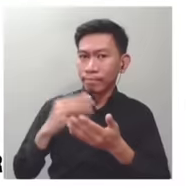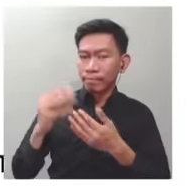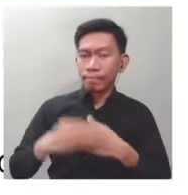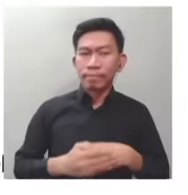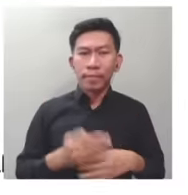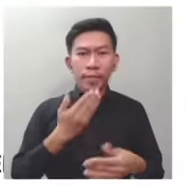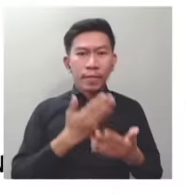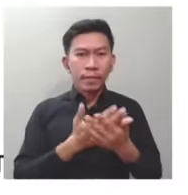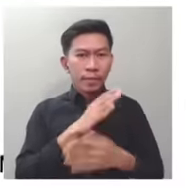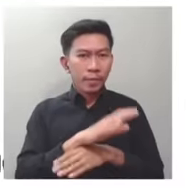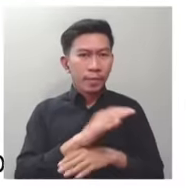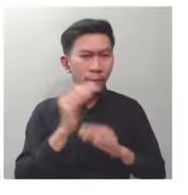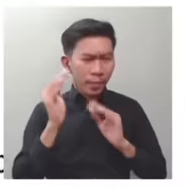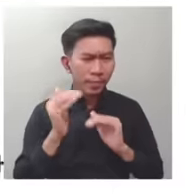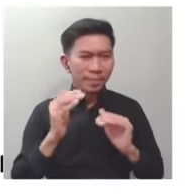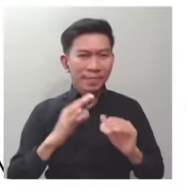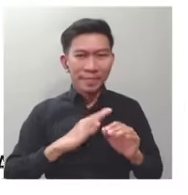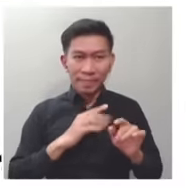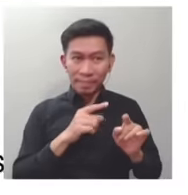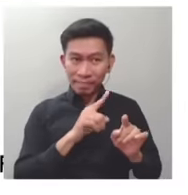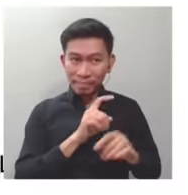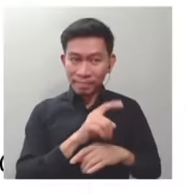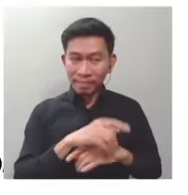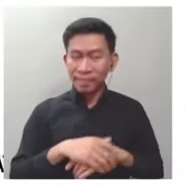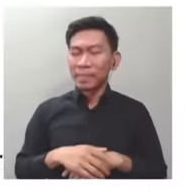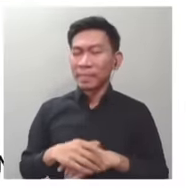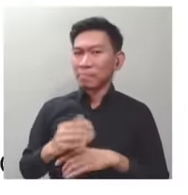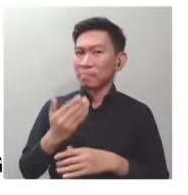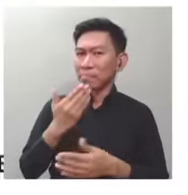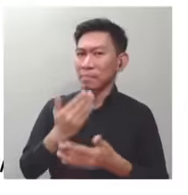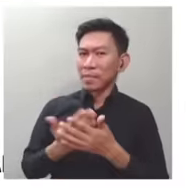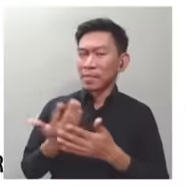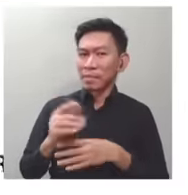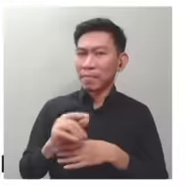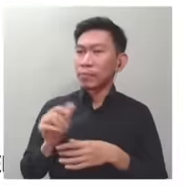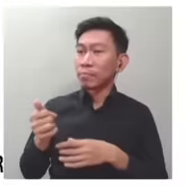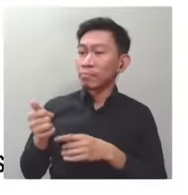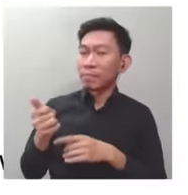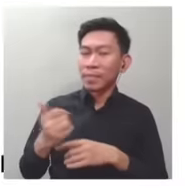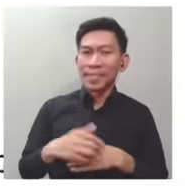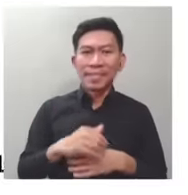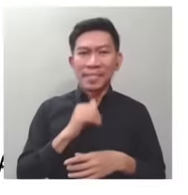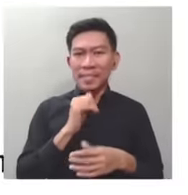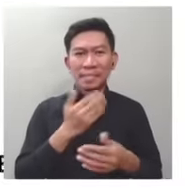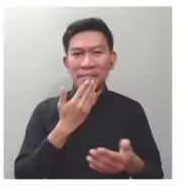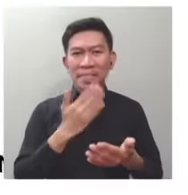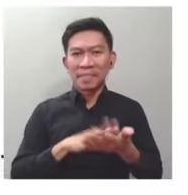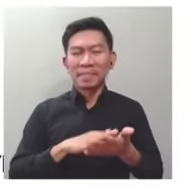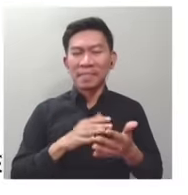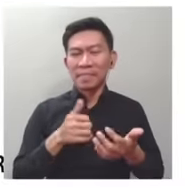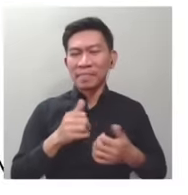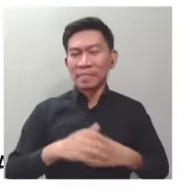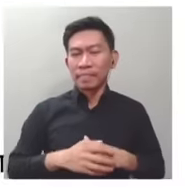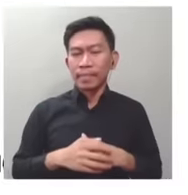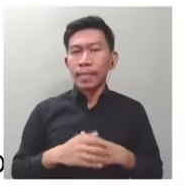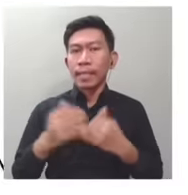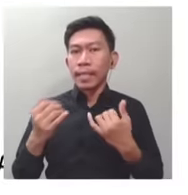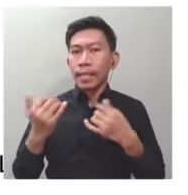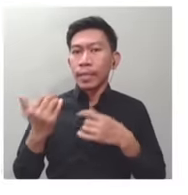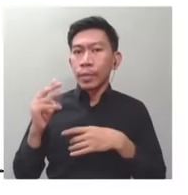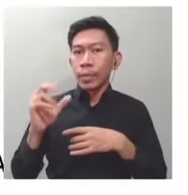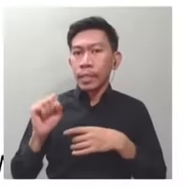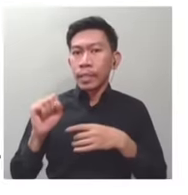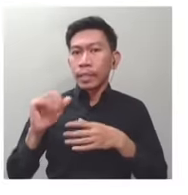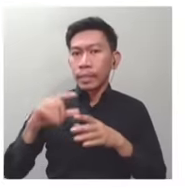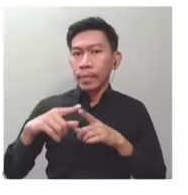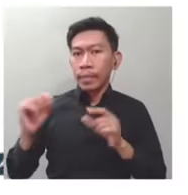you're doing well. Doing good. How about yourself? Not bad, not bad. That's good to hear. Okay. Let's move on. The U.S., Japan, and the Philippines